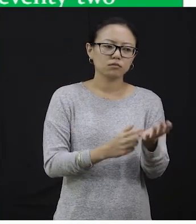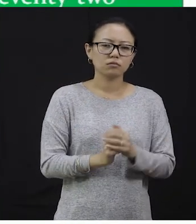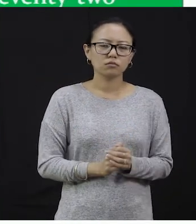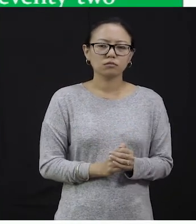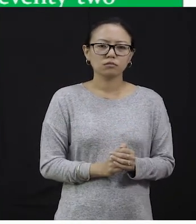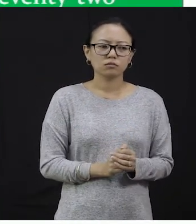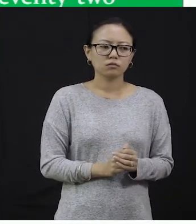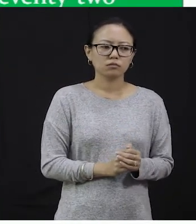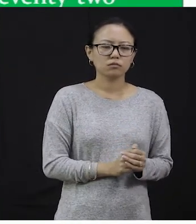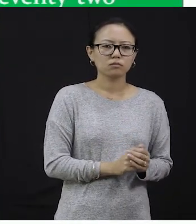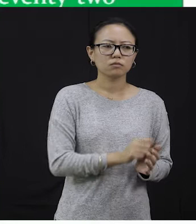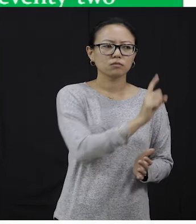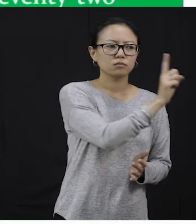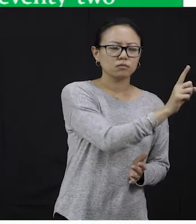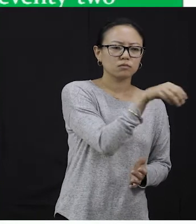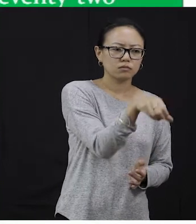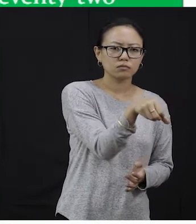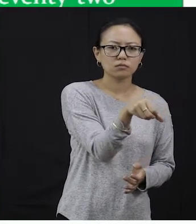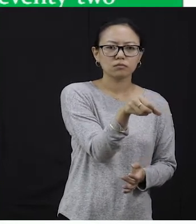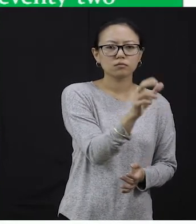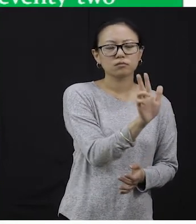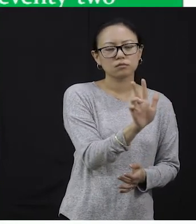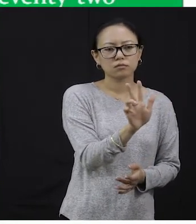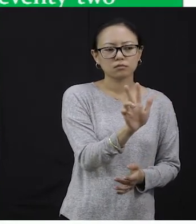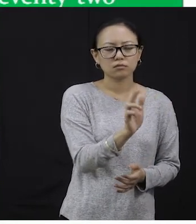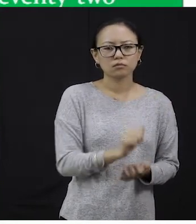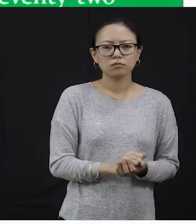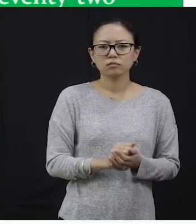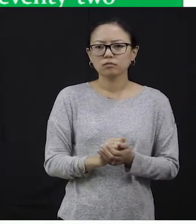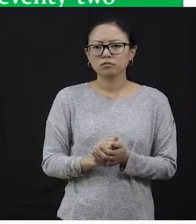write 198?